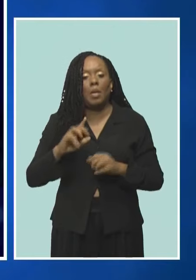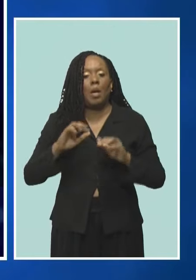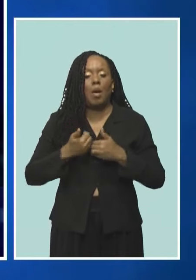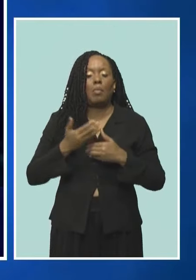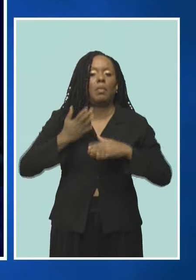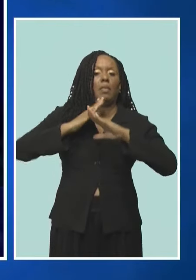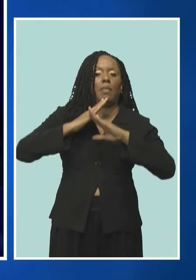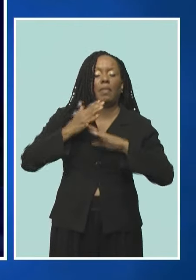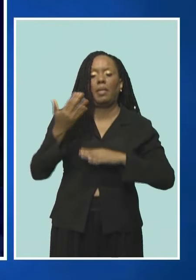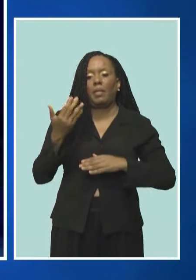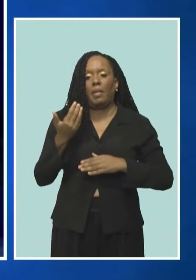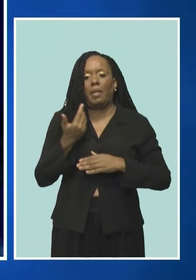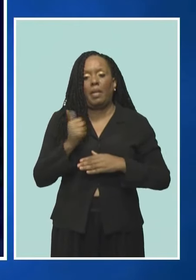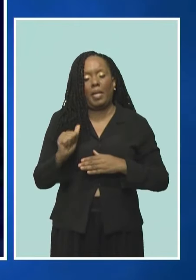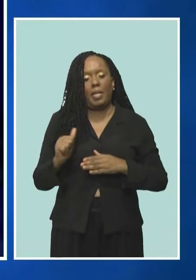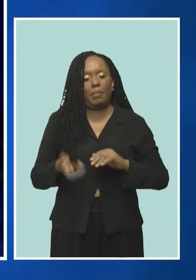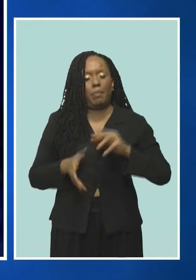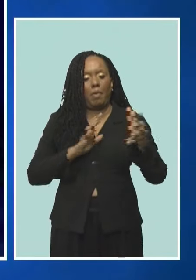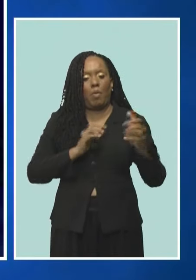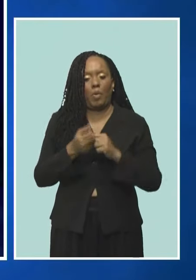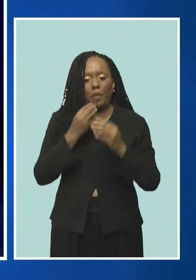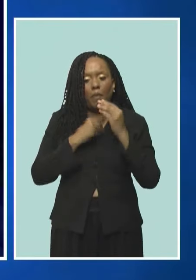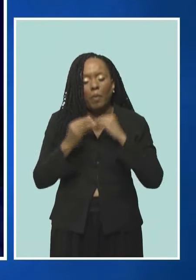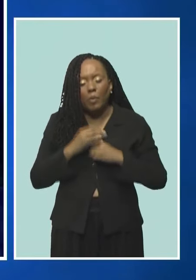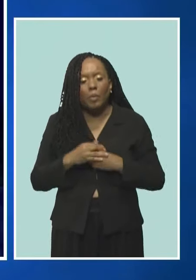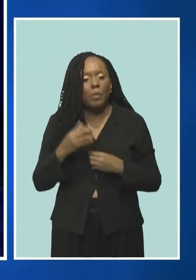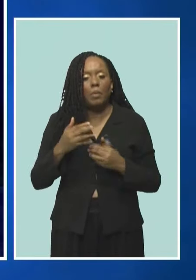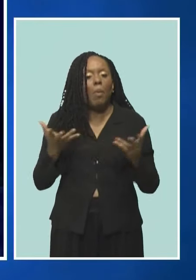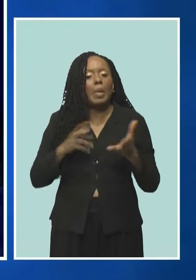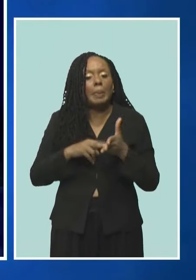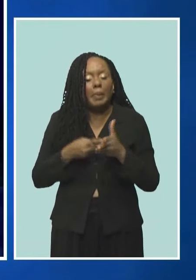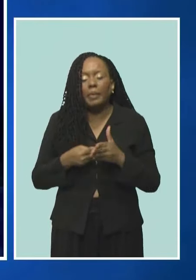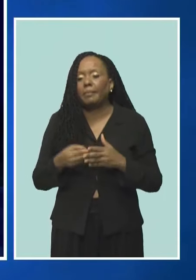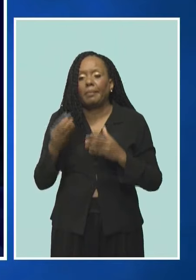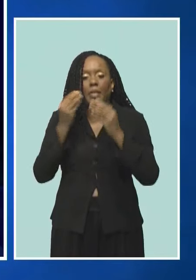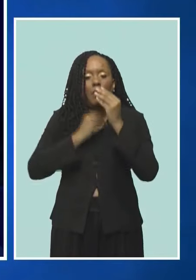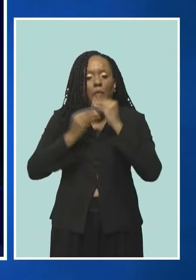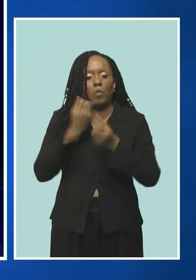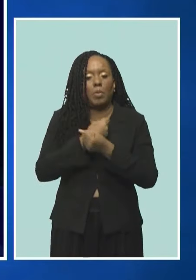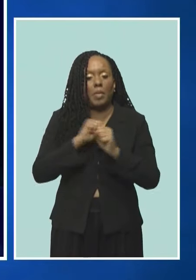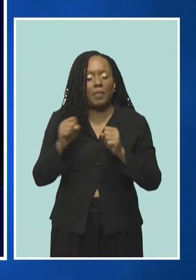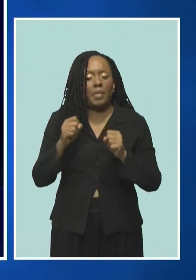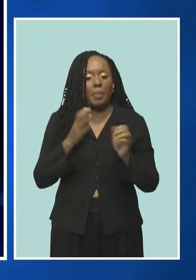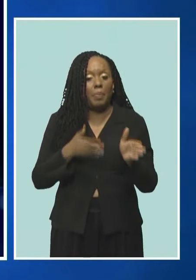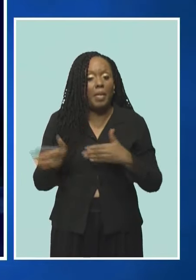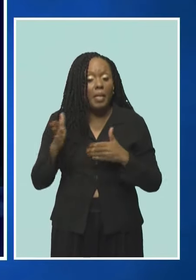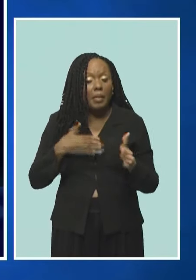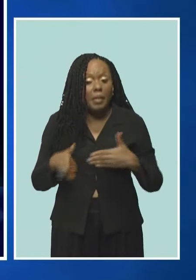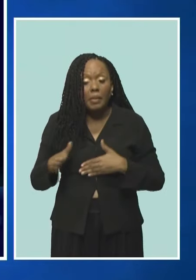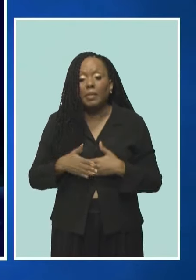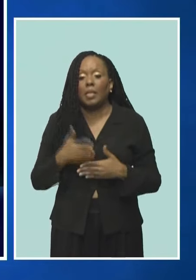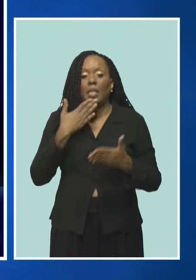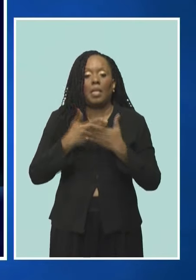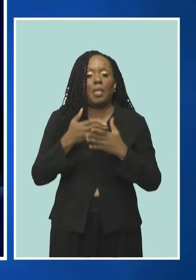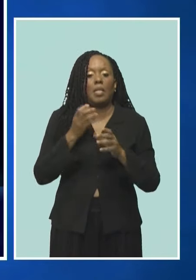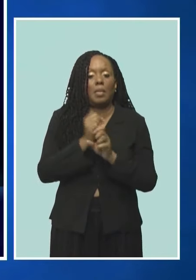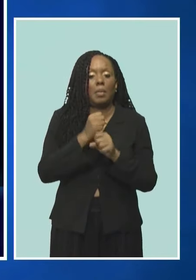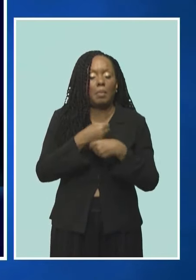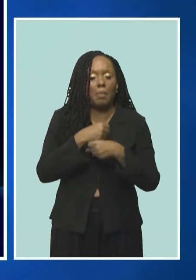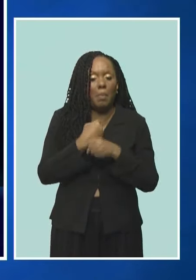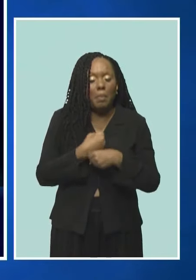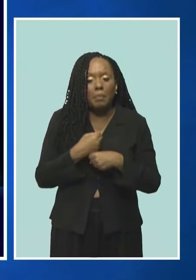particular. This included food safety planning, the implementation of good manufacturing practices,